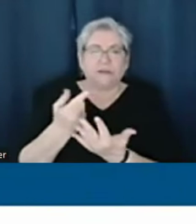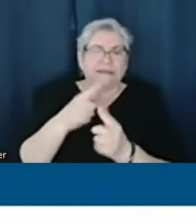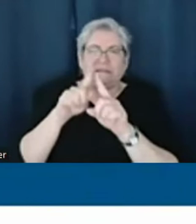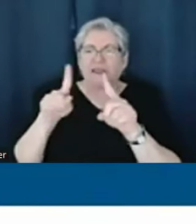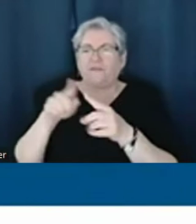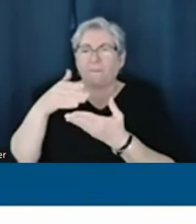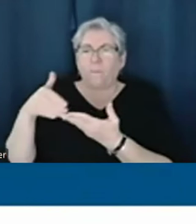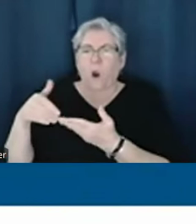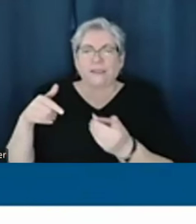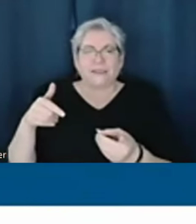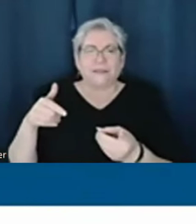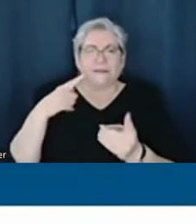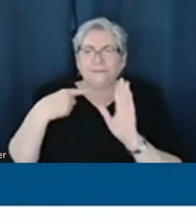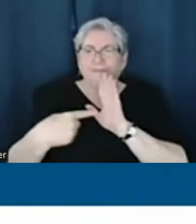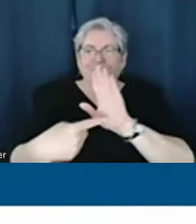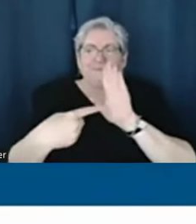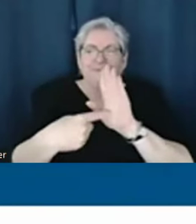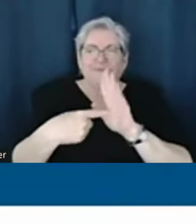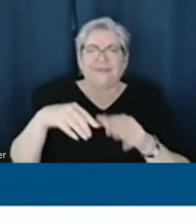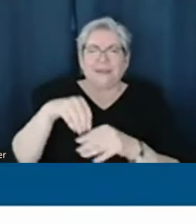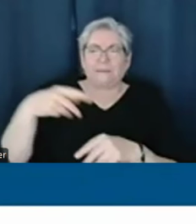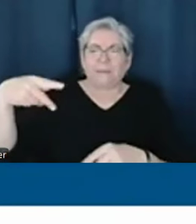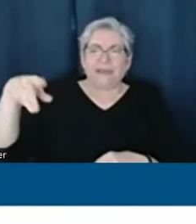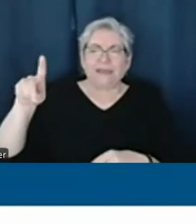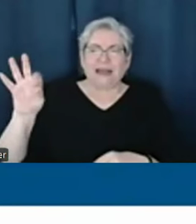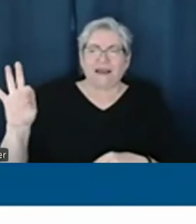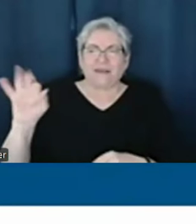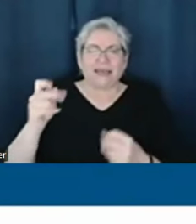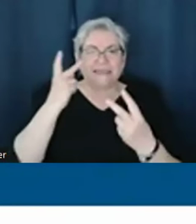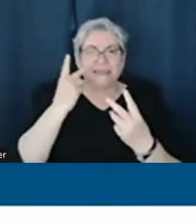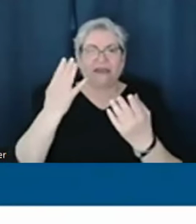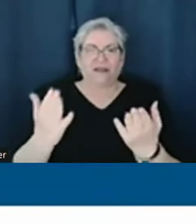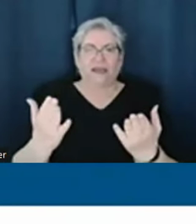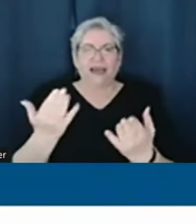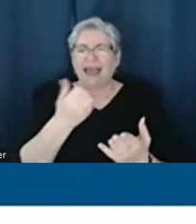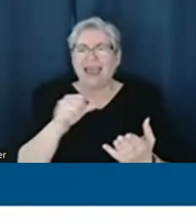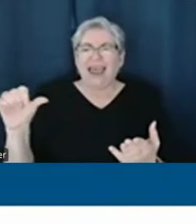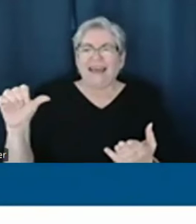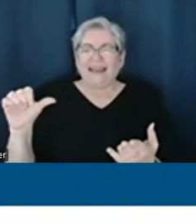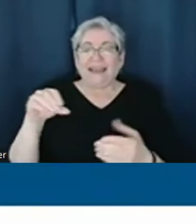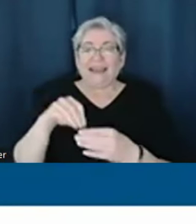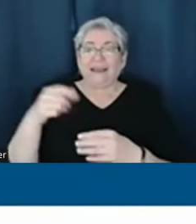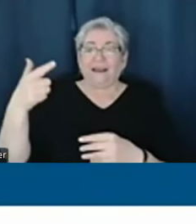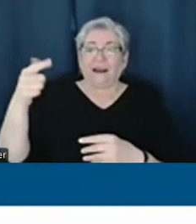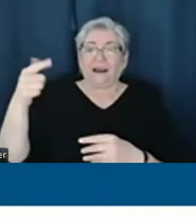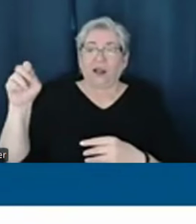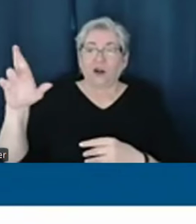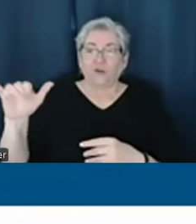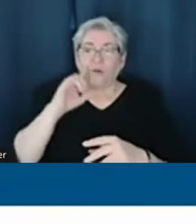that he showed you in the PDF document. You can see again that anything that's in the glossary will show up as a